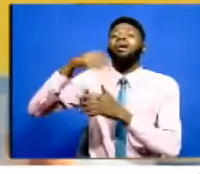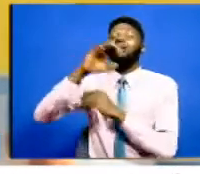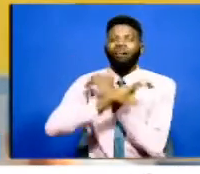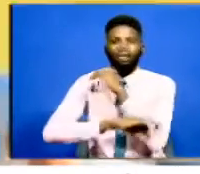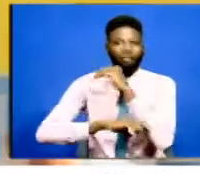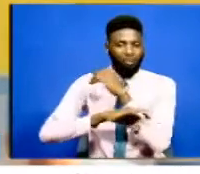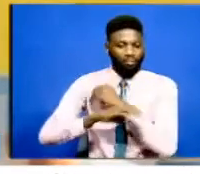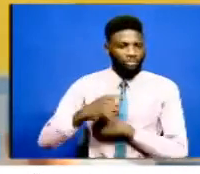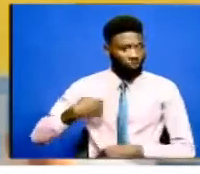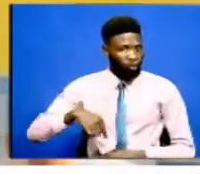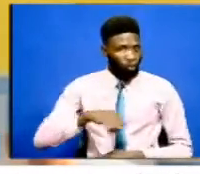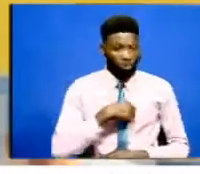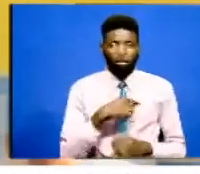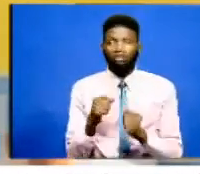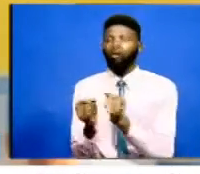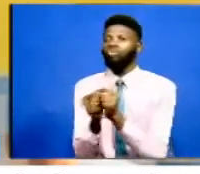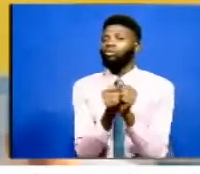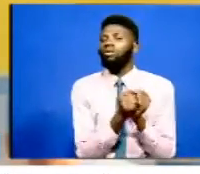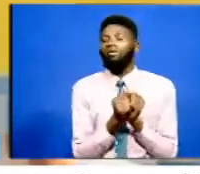together